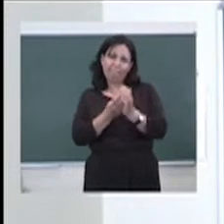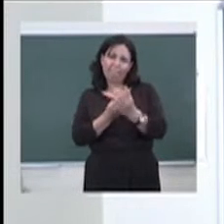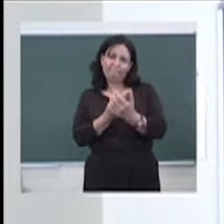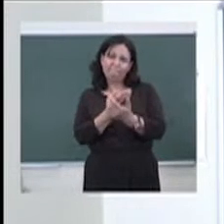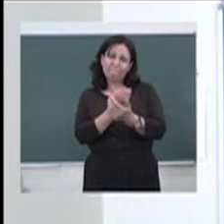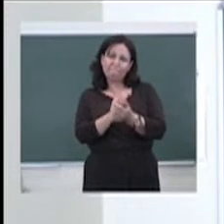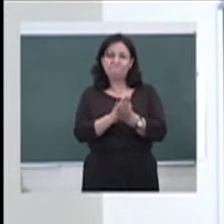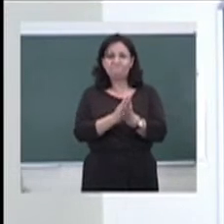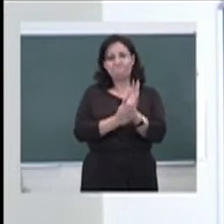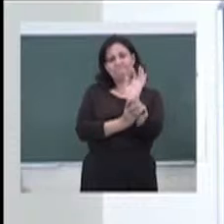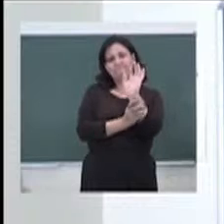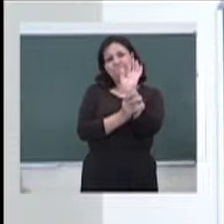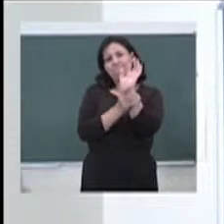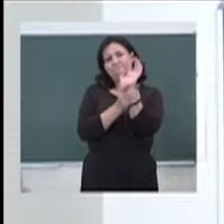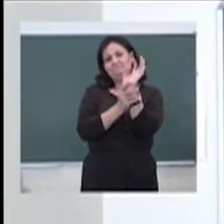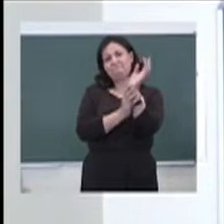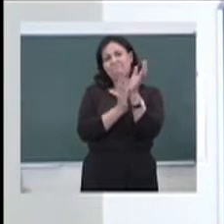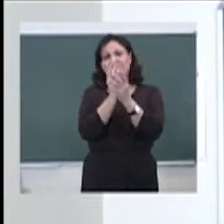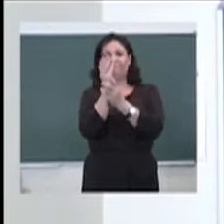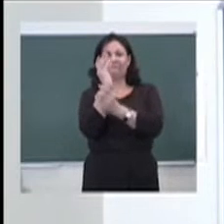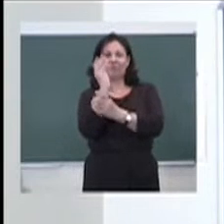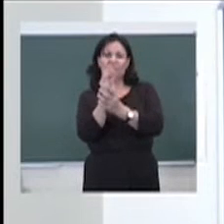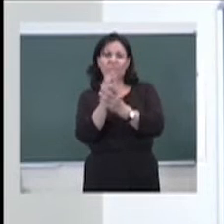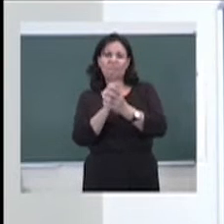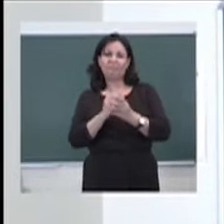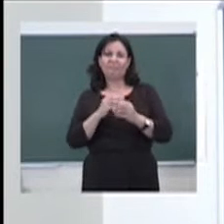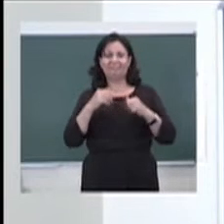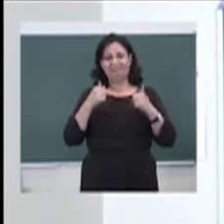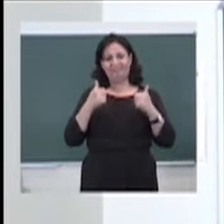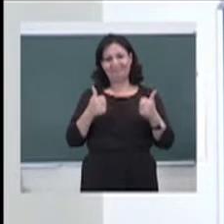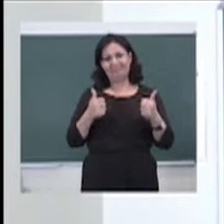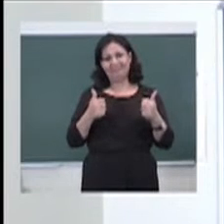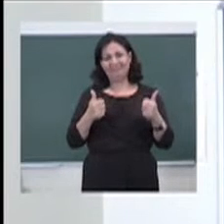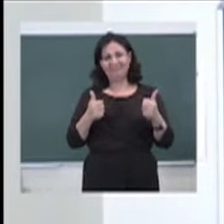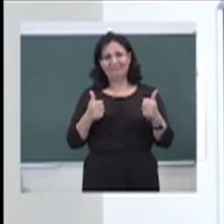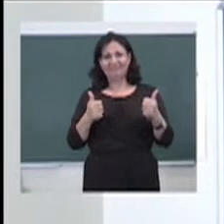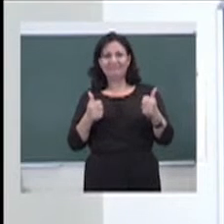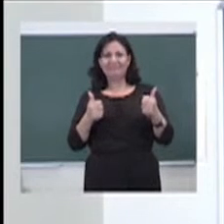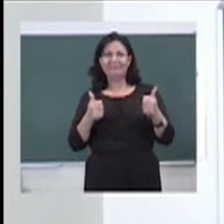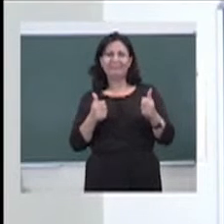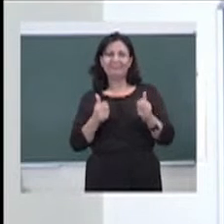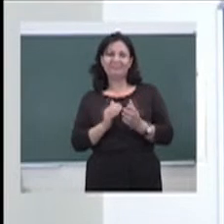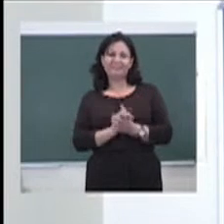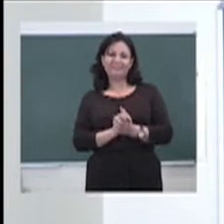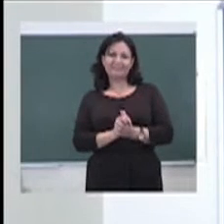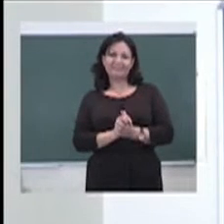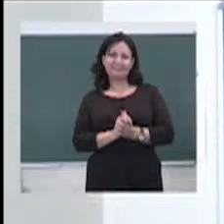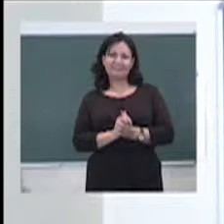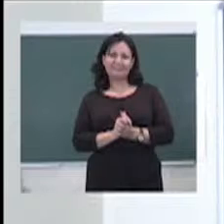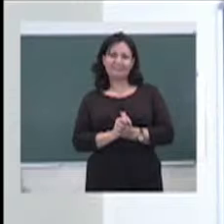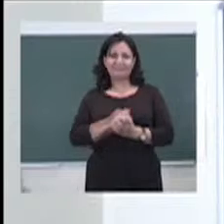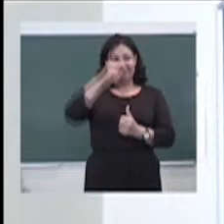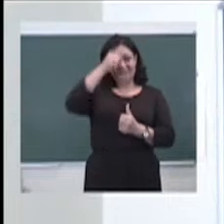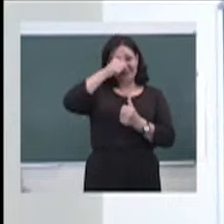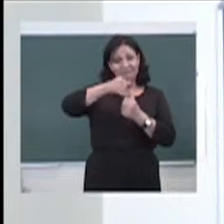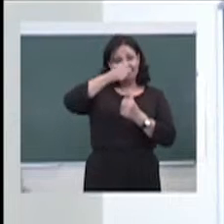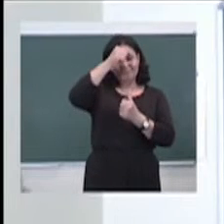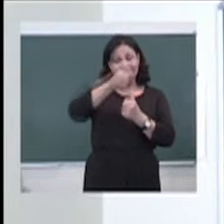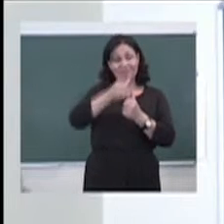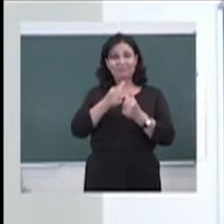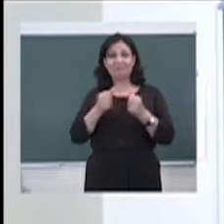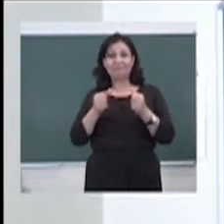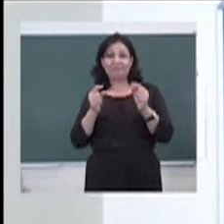our wrists. Good job. Now we have to also remember social